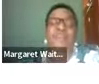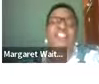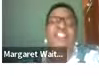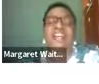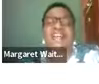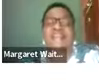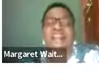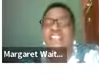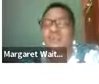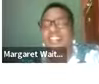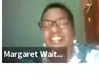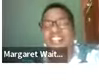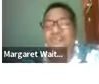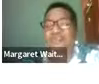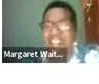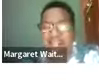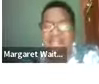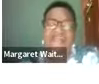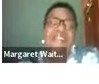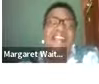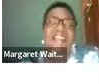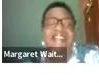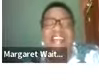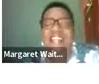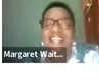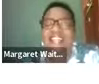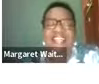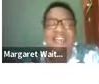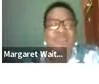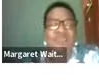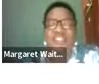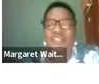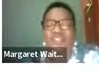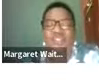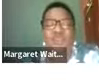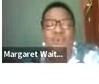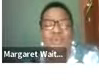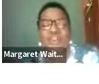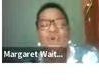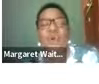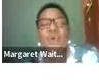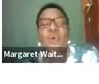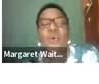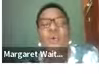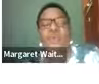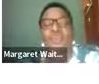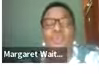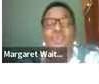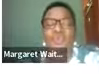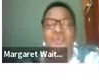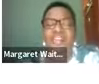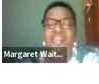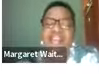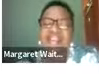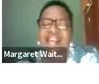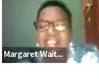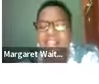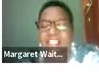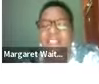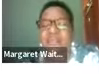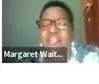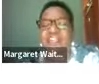before college. That is when they should begin. Then the second question was, who do you